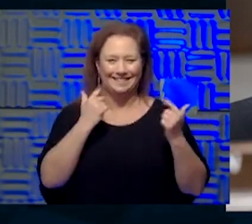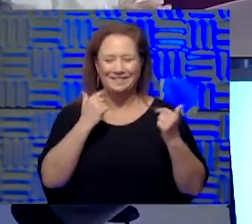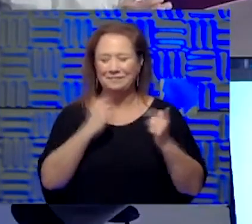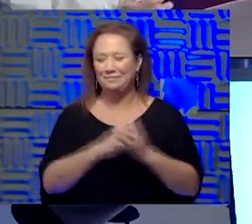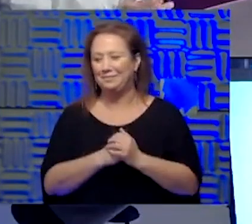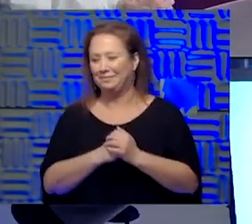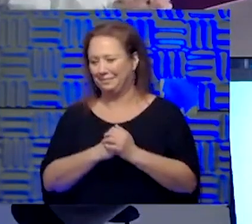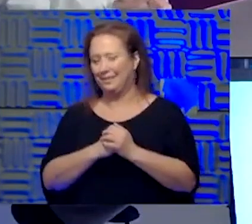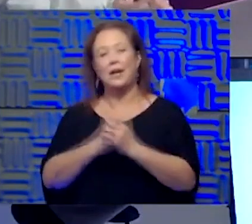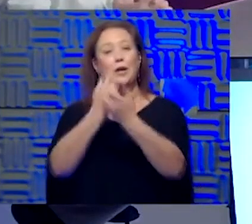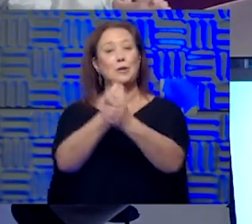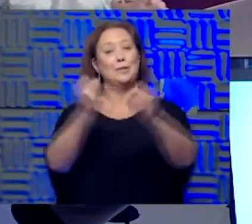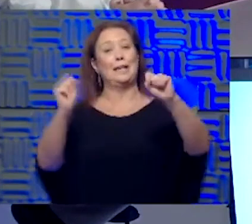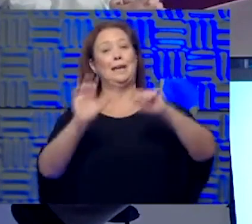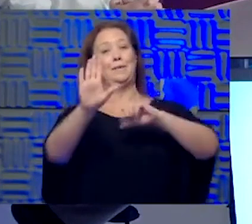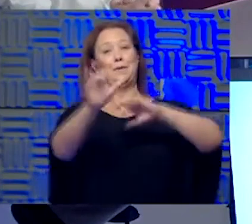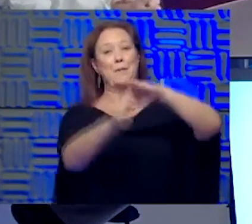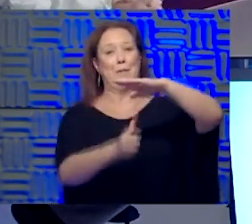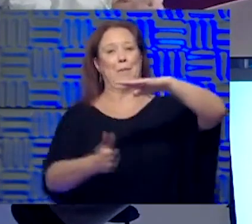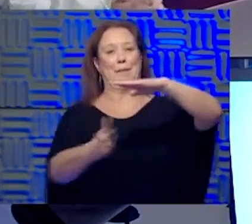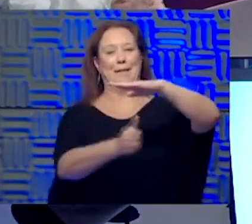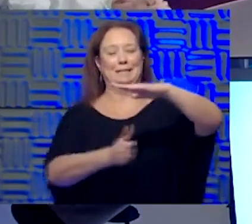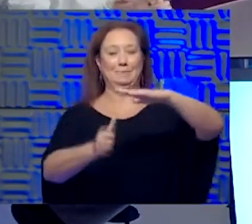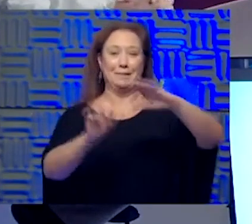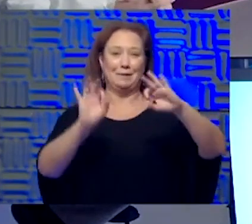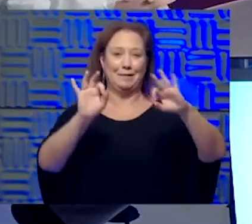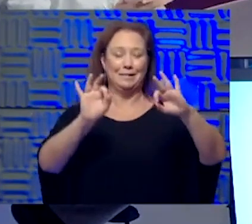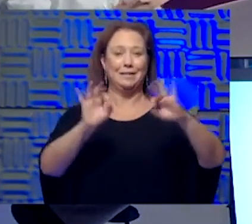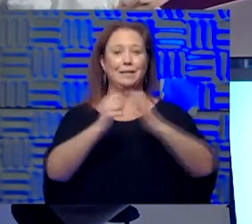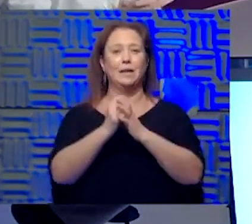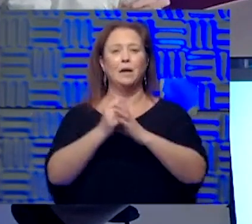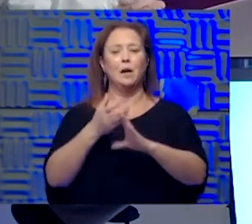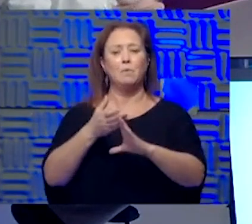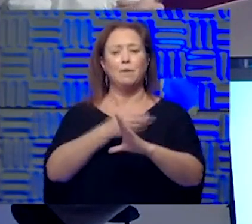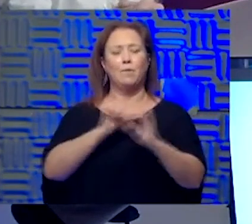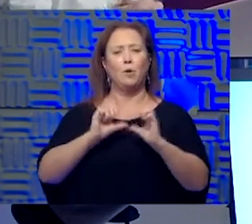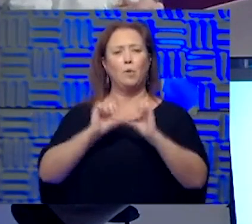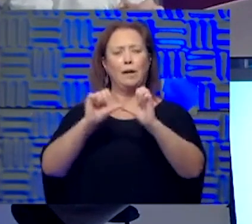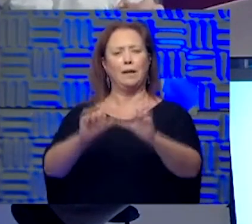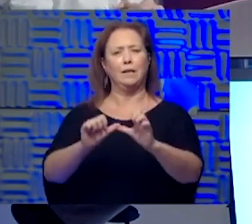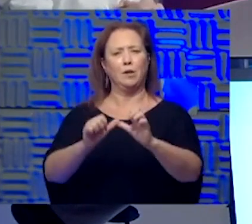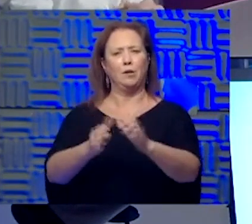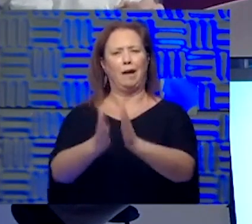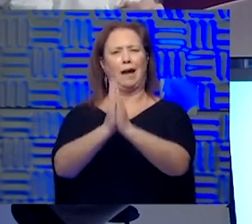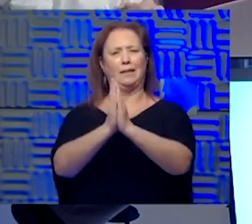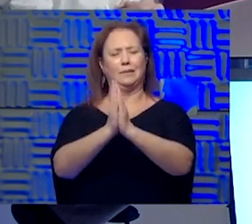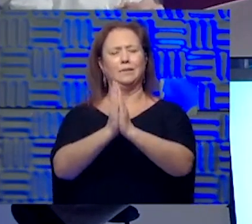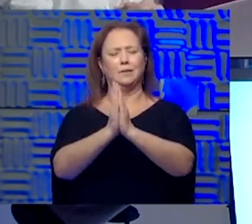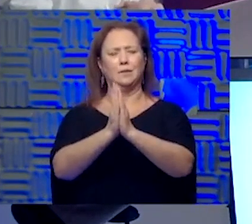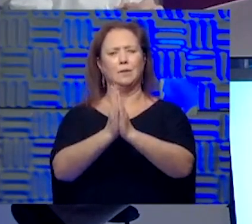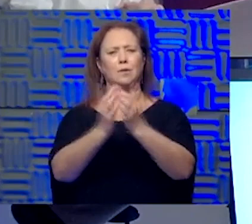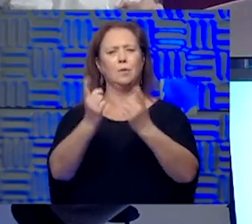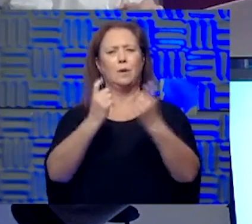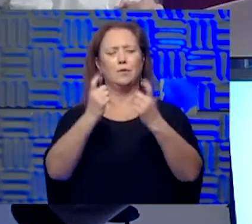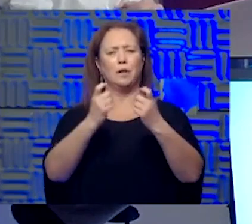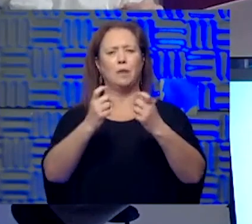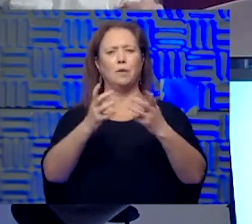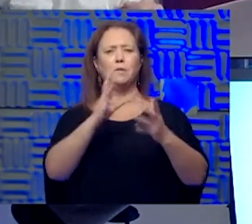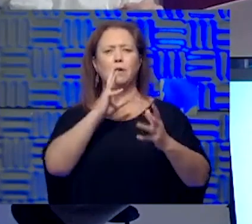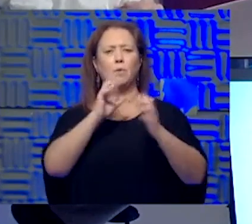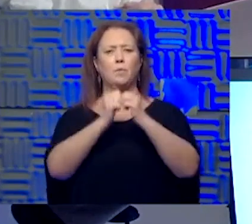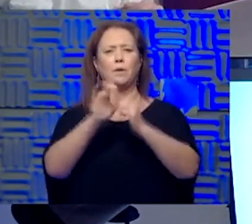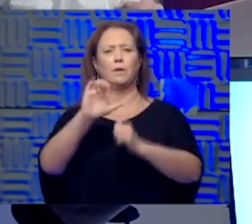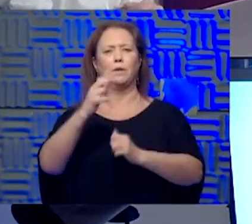Well, you're probably safe down in the basement, so that's okay. Before we jump to some questions and talk more to the Senator, I do want to visit with Chelsea